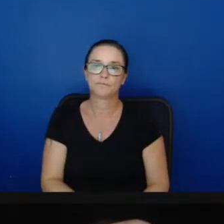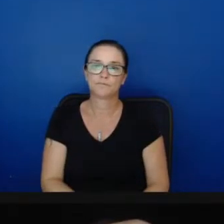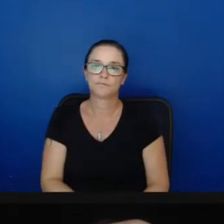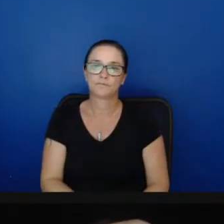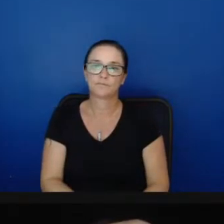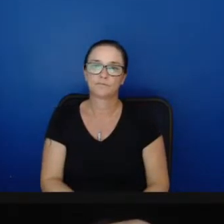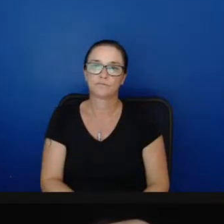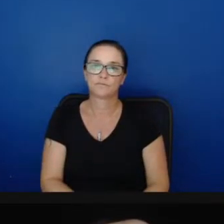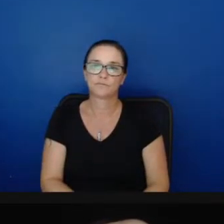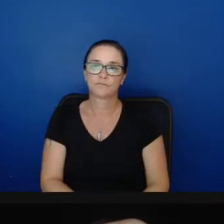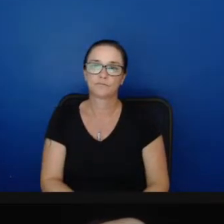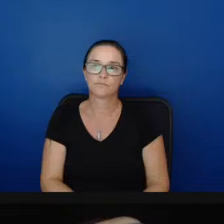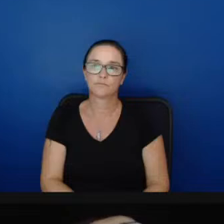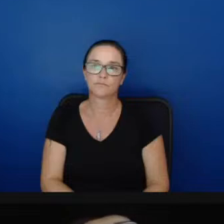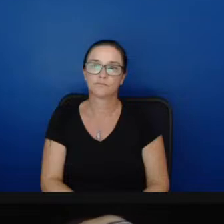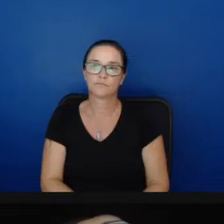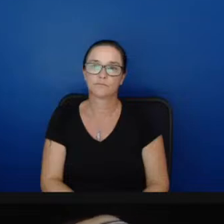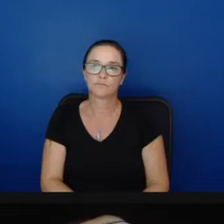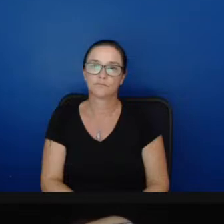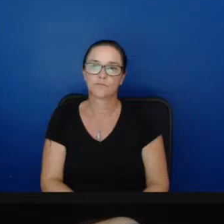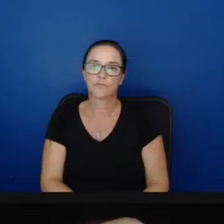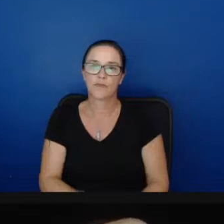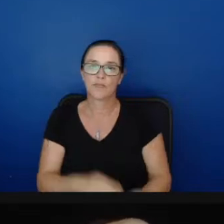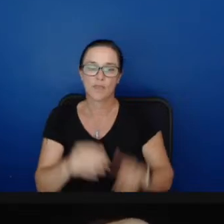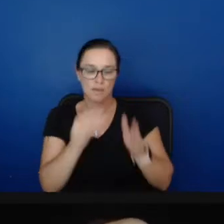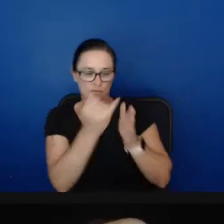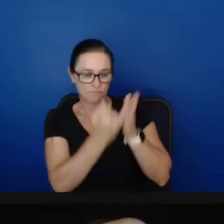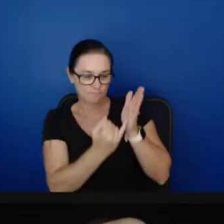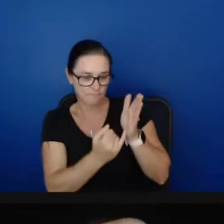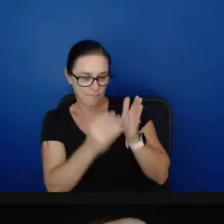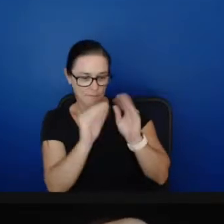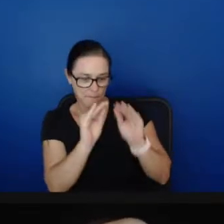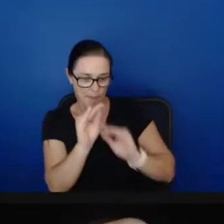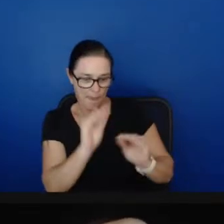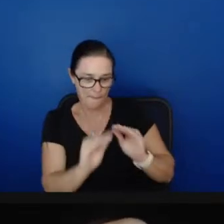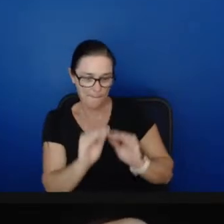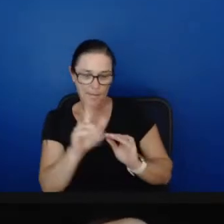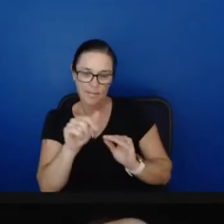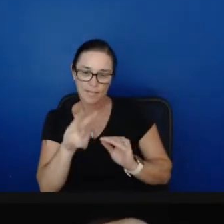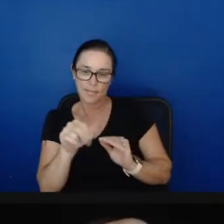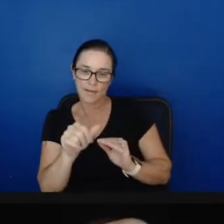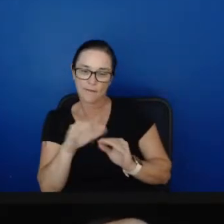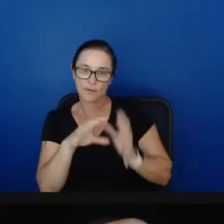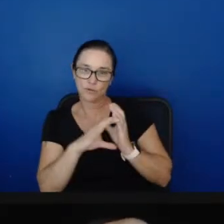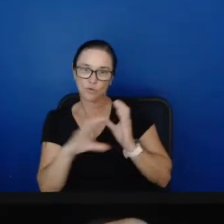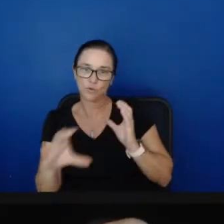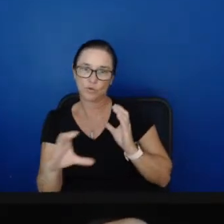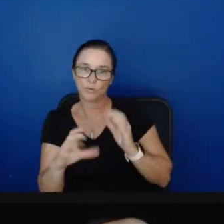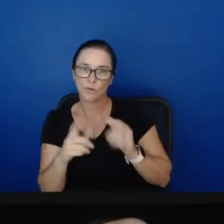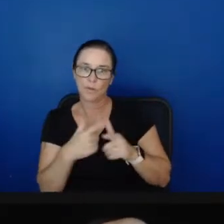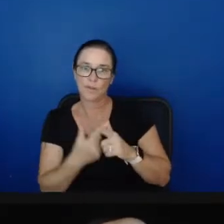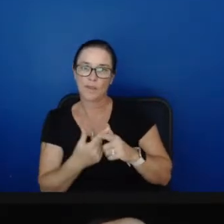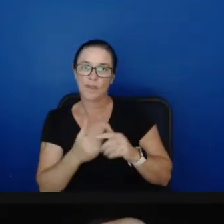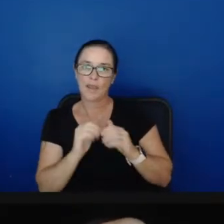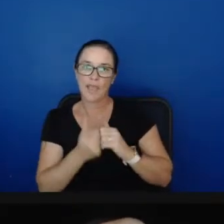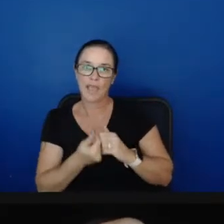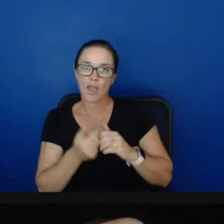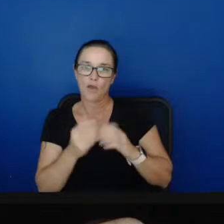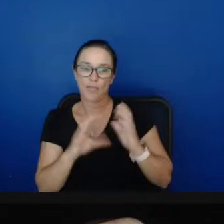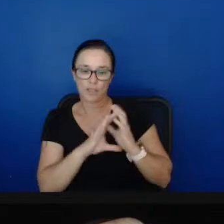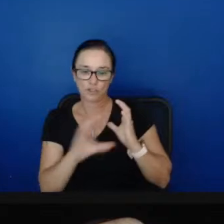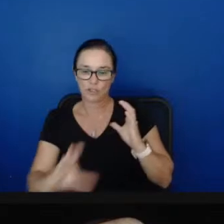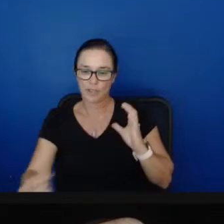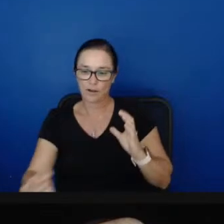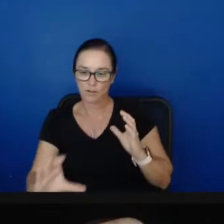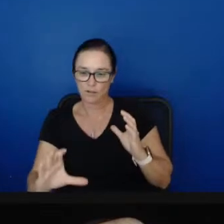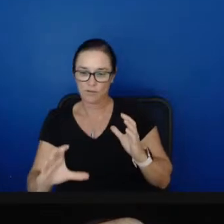They've mapped lava tubes. There's how lava flow channels evolve from